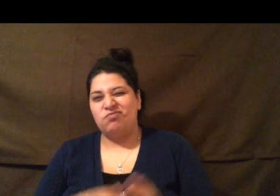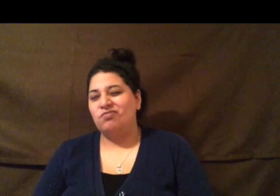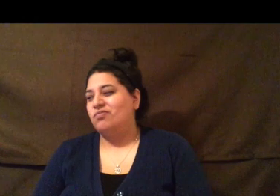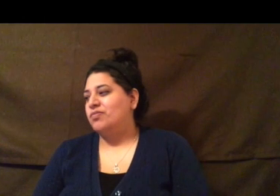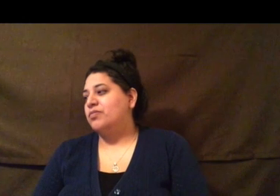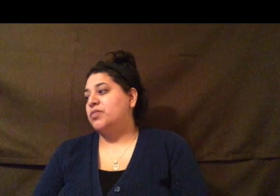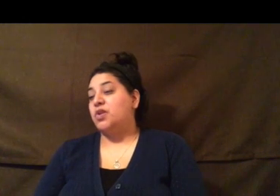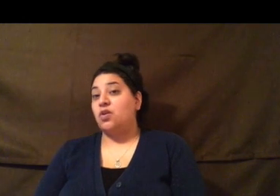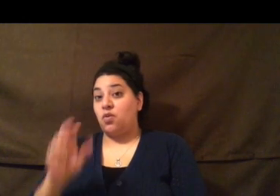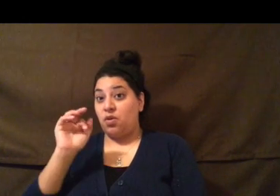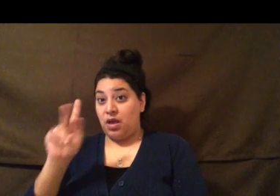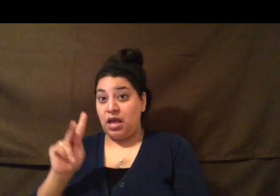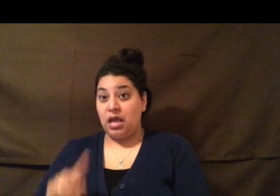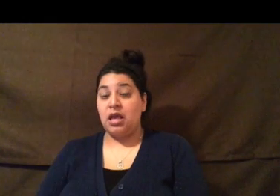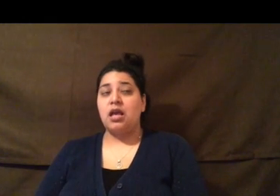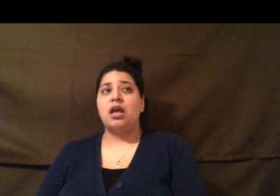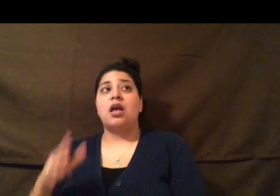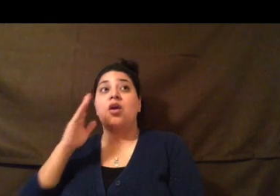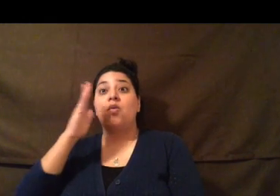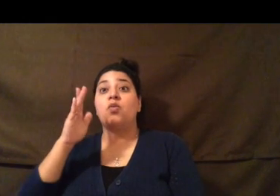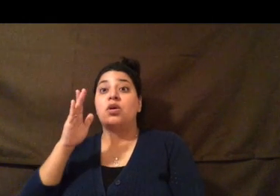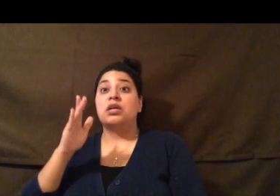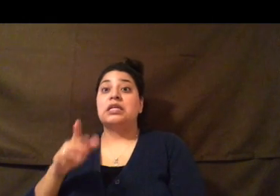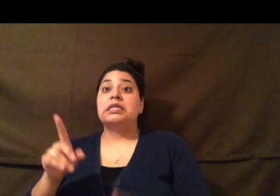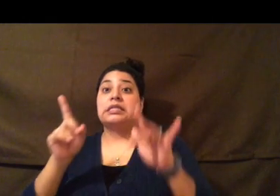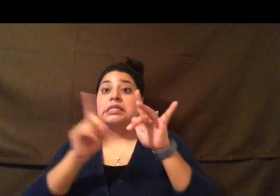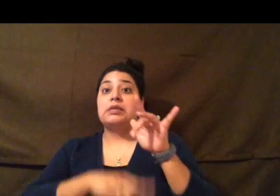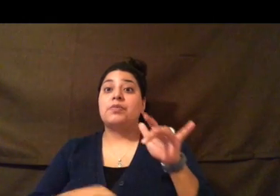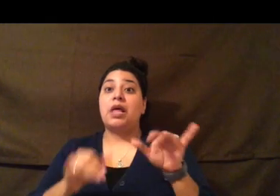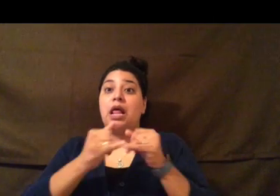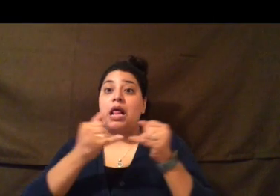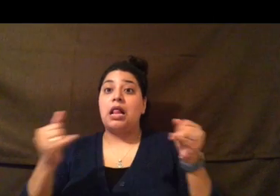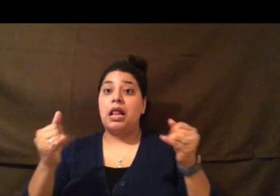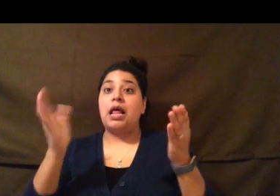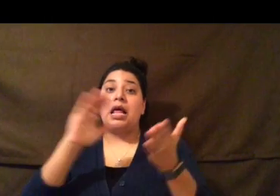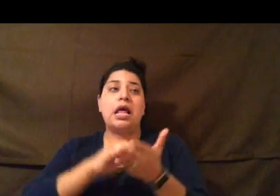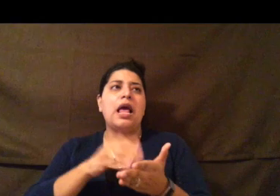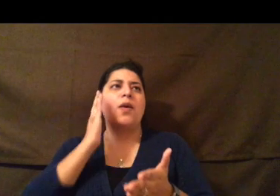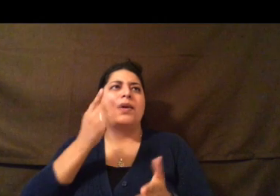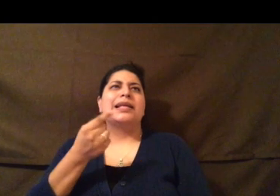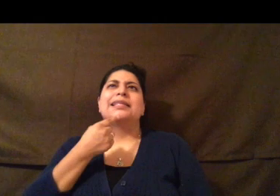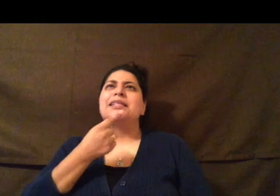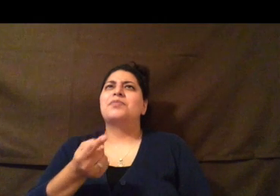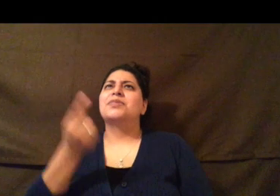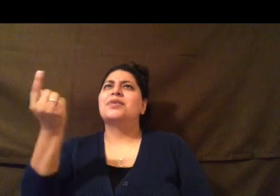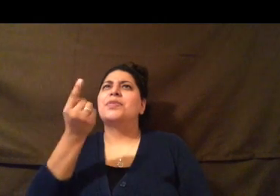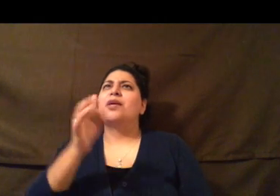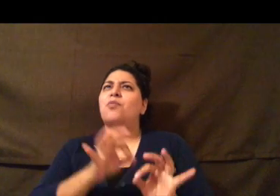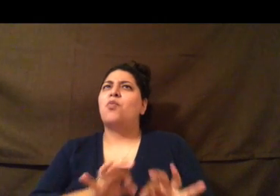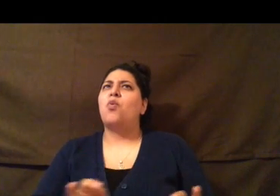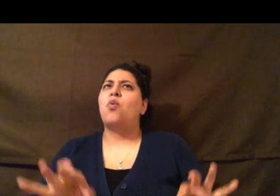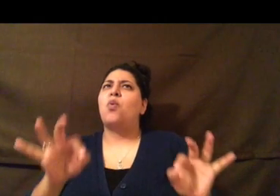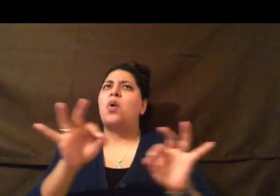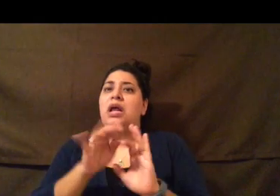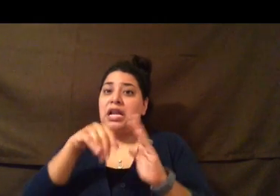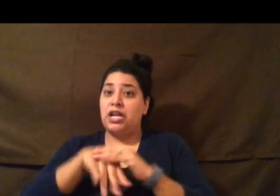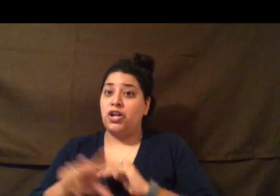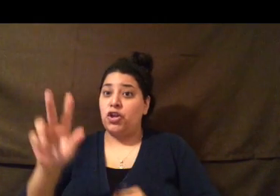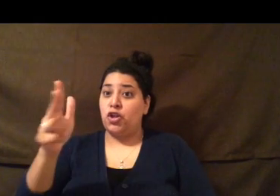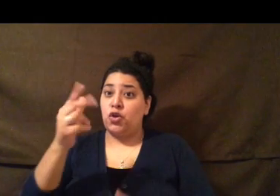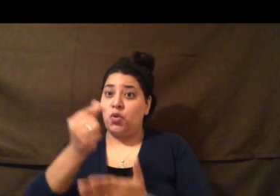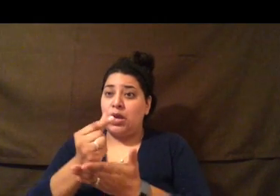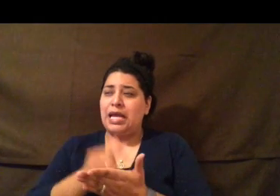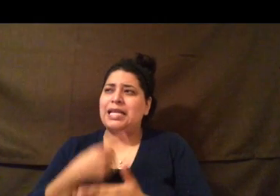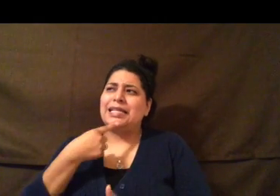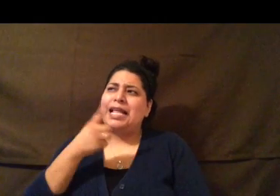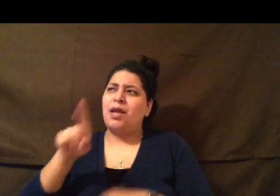example. Okay, I am going to now skip another line, and I'm going to tell them something about something very important in third grade. I'm going to tell